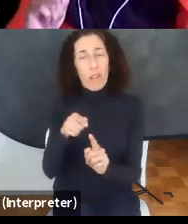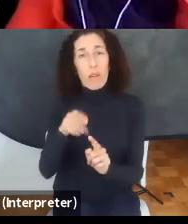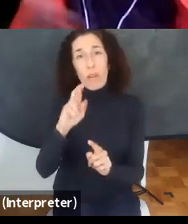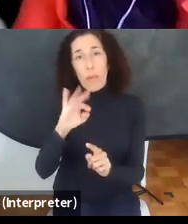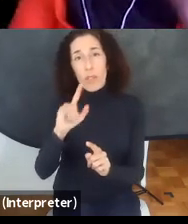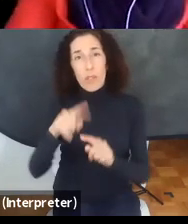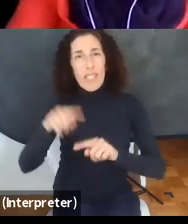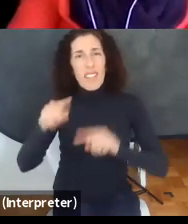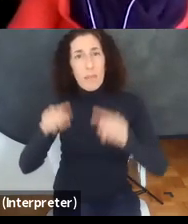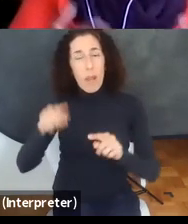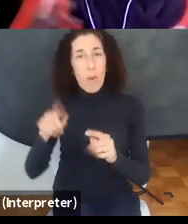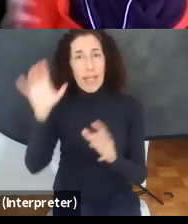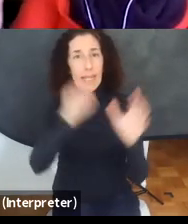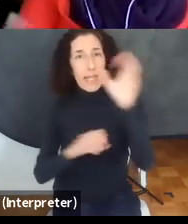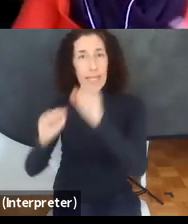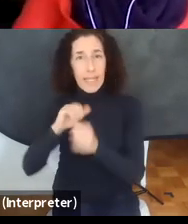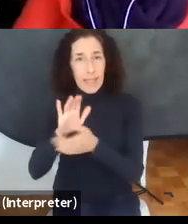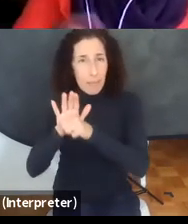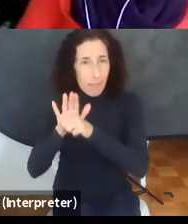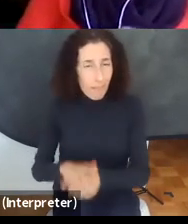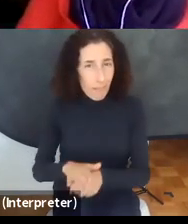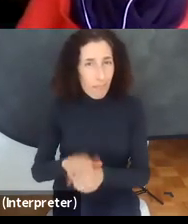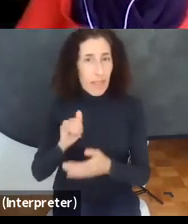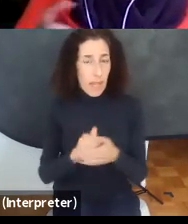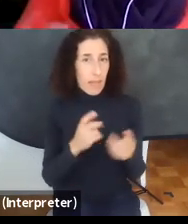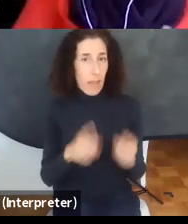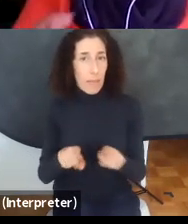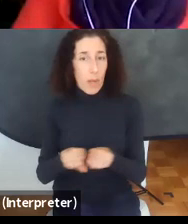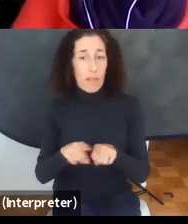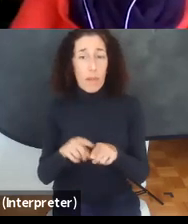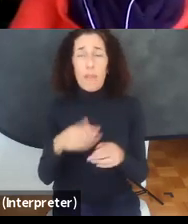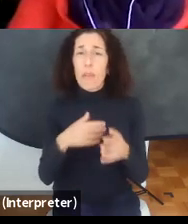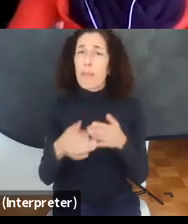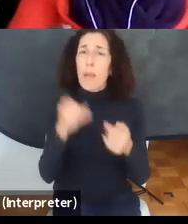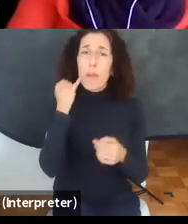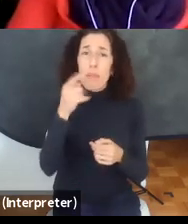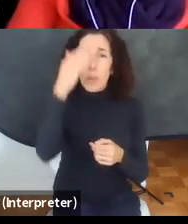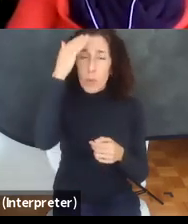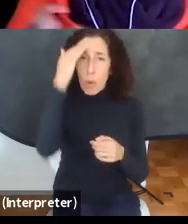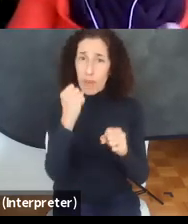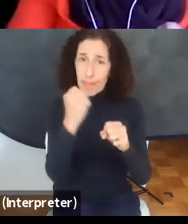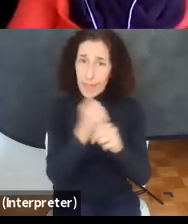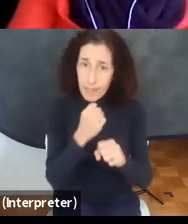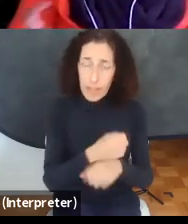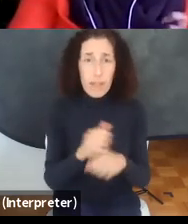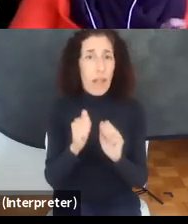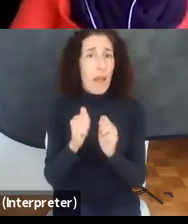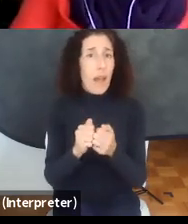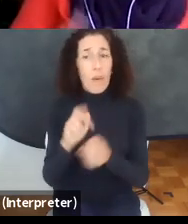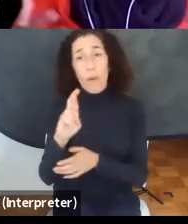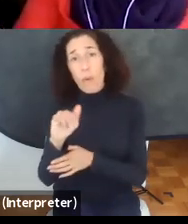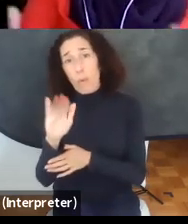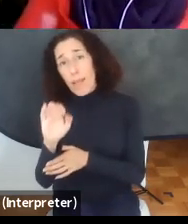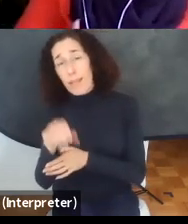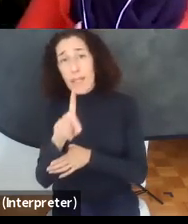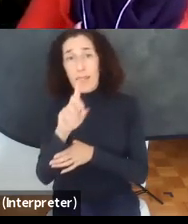I think regardless if you know the specific numbers, the statistics, the ways in which race and disability intersect and